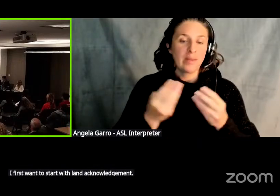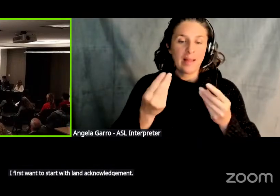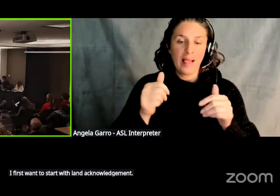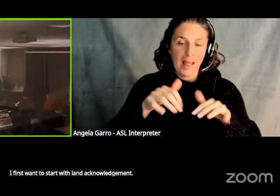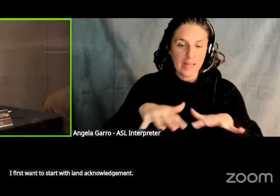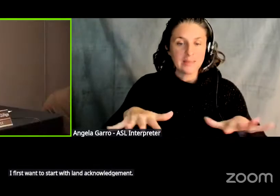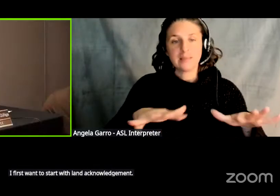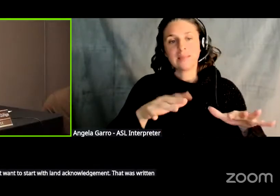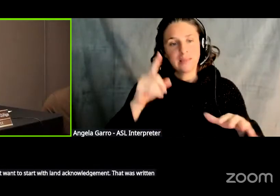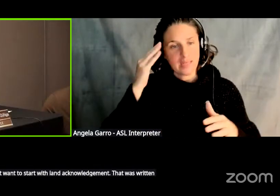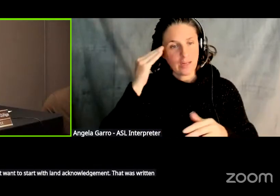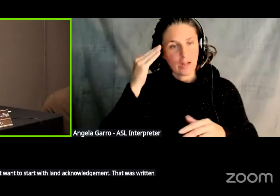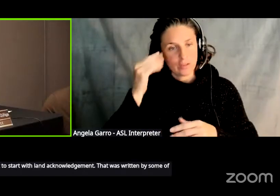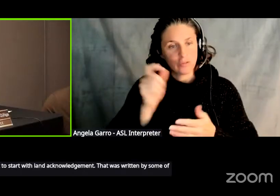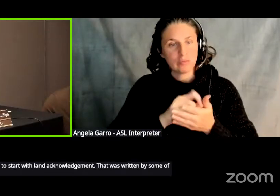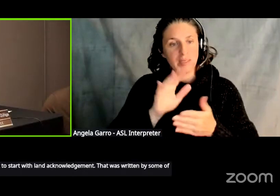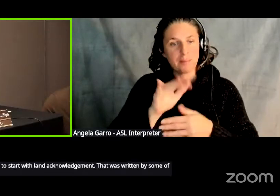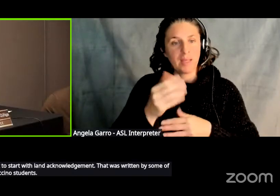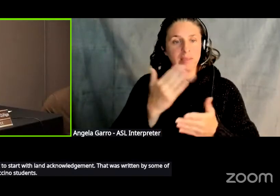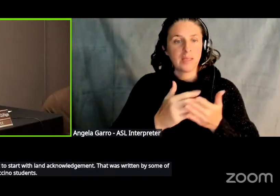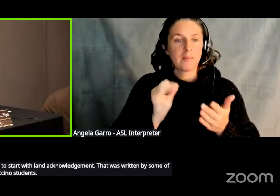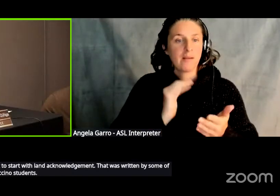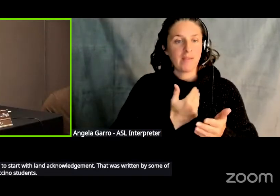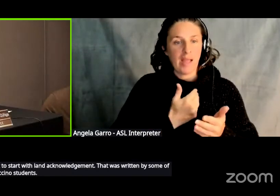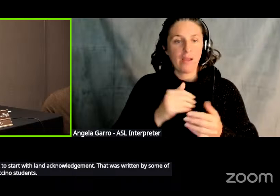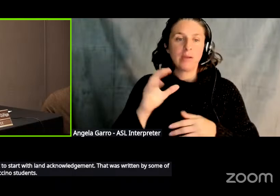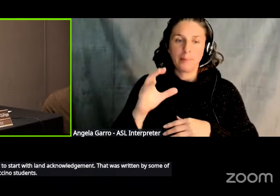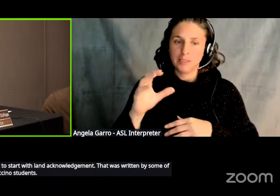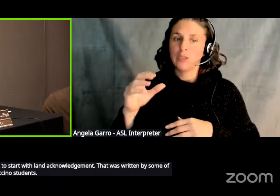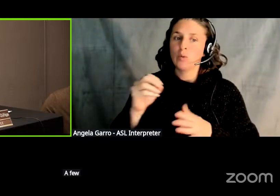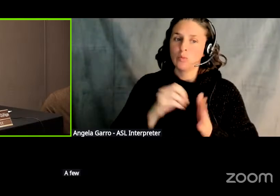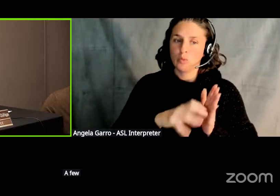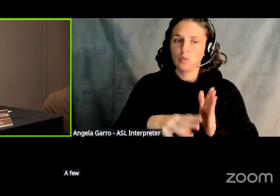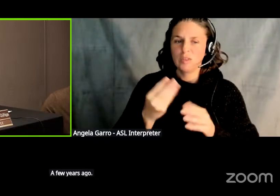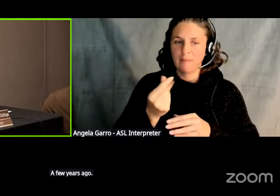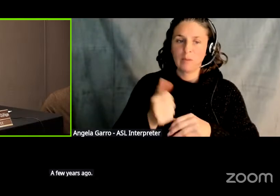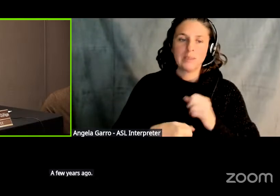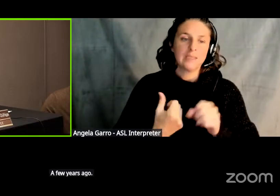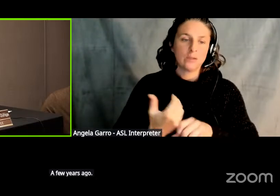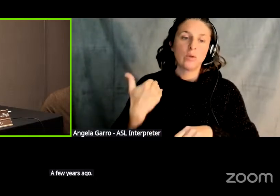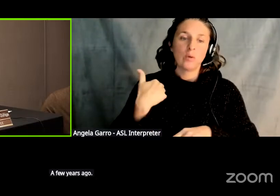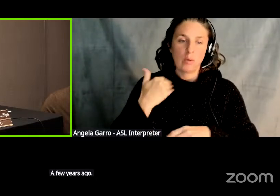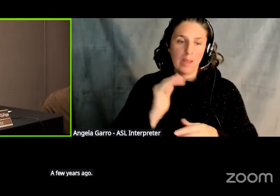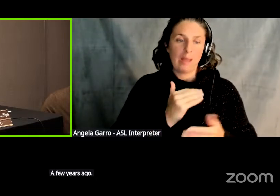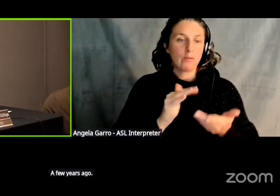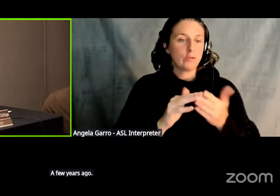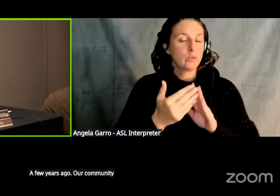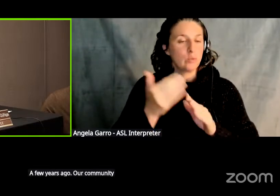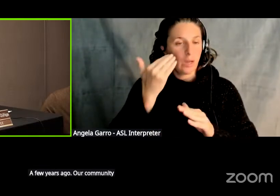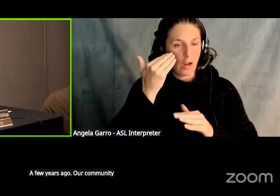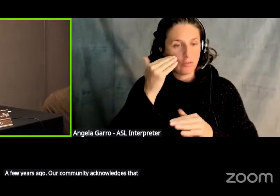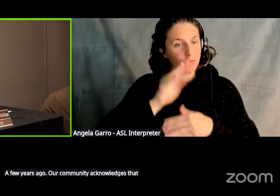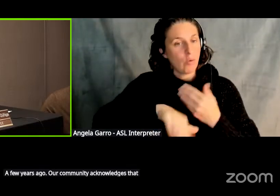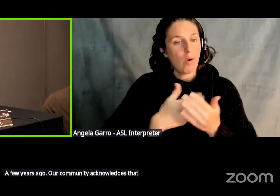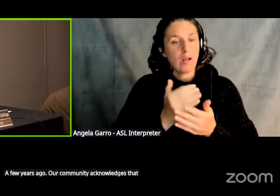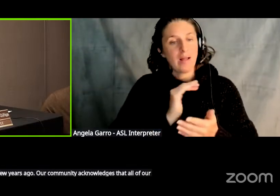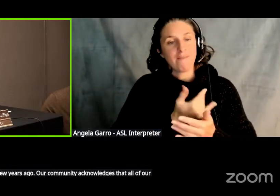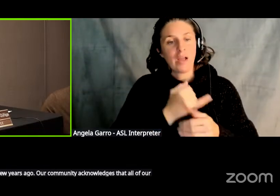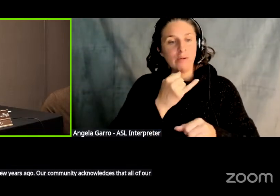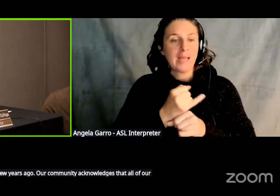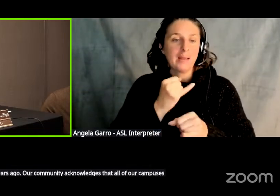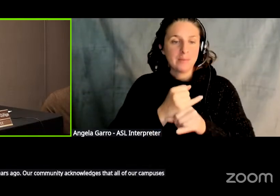written by some of our Cappuccino students a few years ago. Our community acknowledges that all of our campuses lie